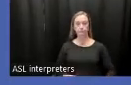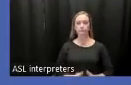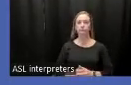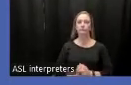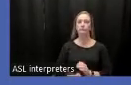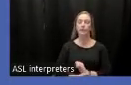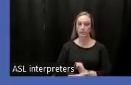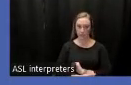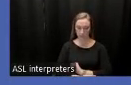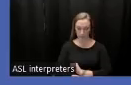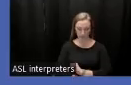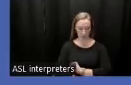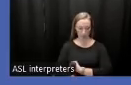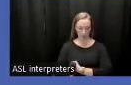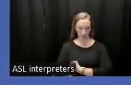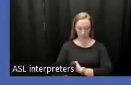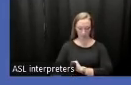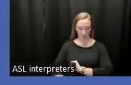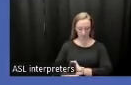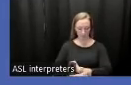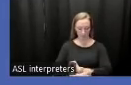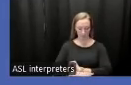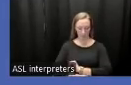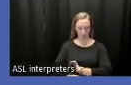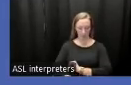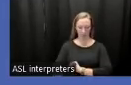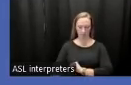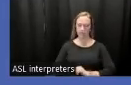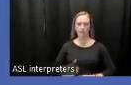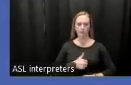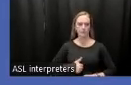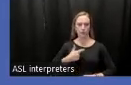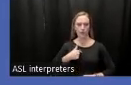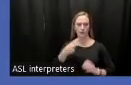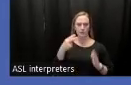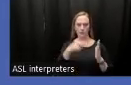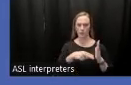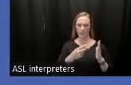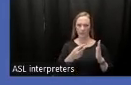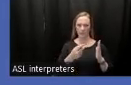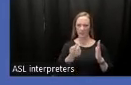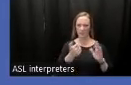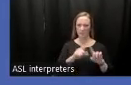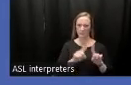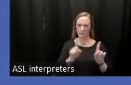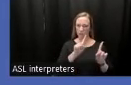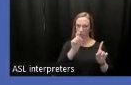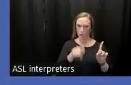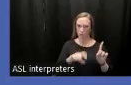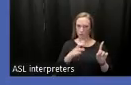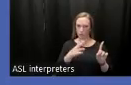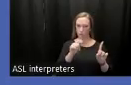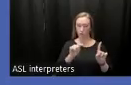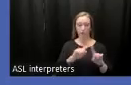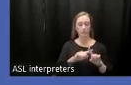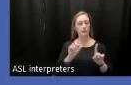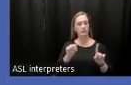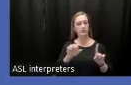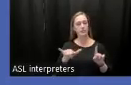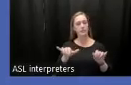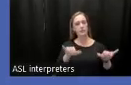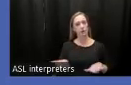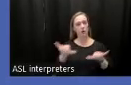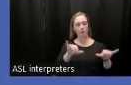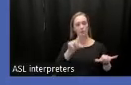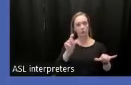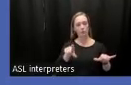Yes. So I'm sorry, I was looking at a different question, I think slightly in the chat. So yes, that's a common question